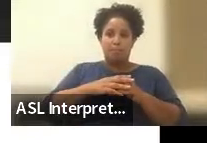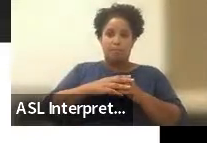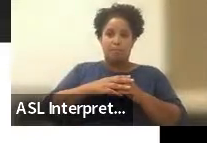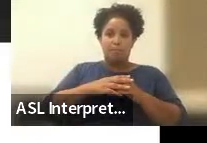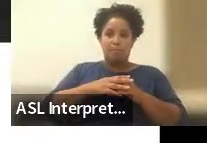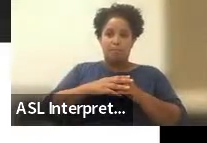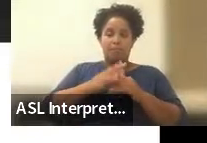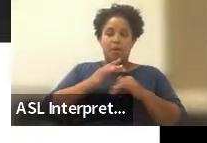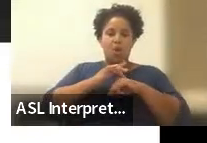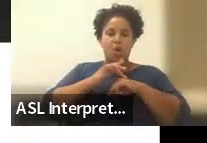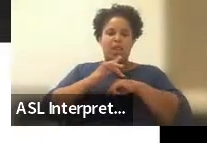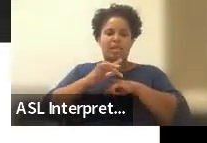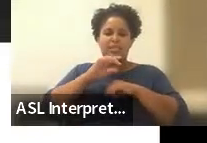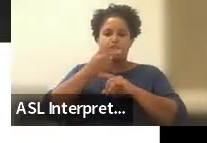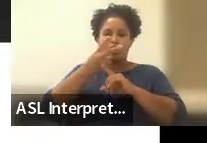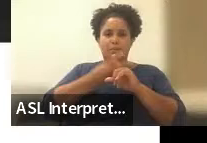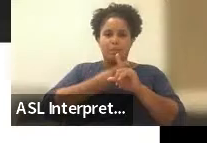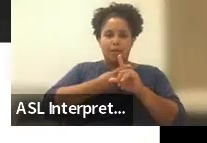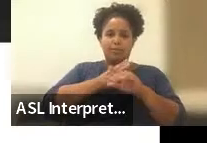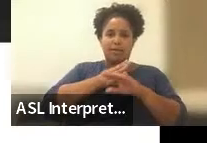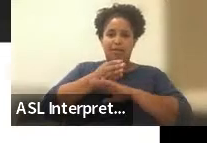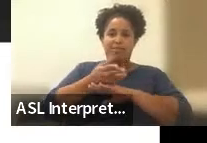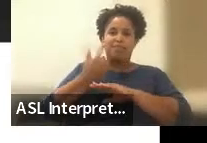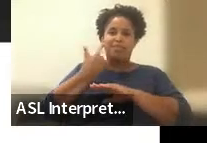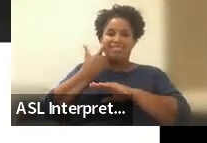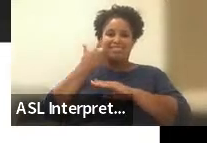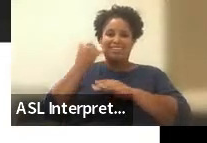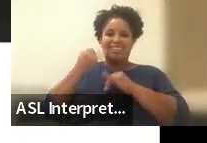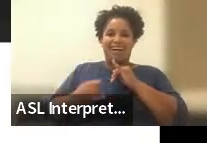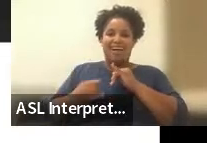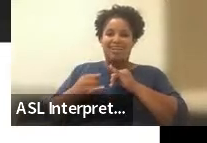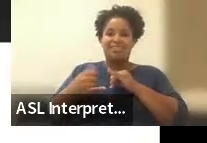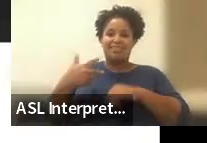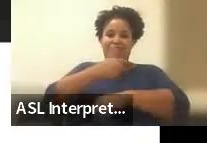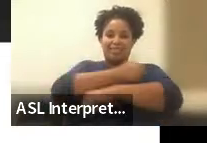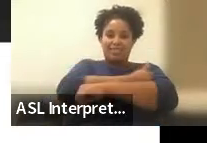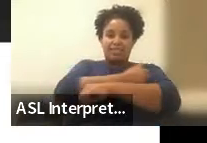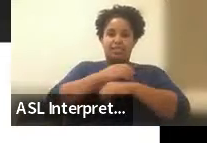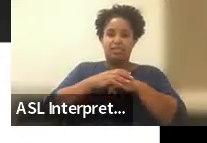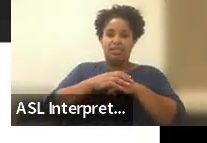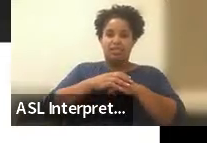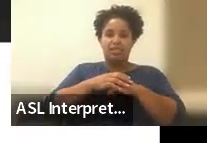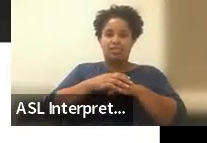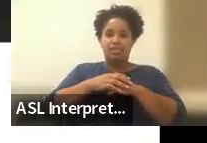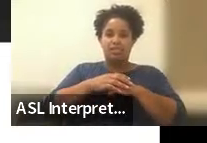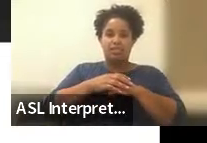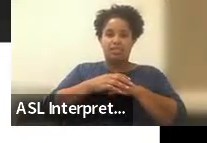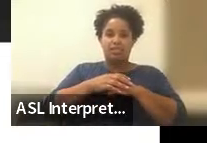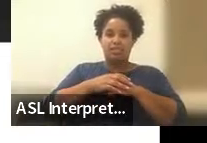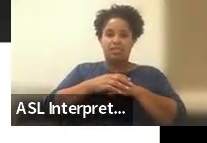as early as 2 months after the last vaccine dose, and they are